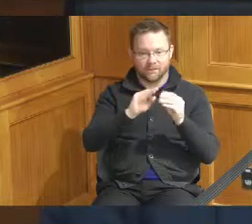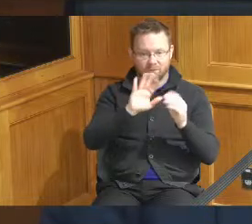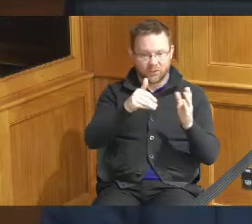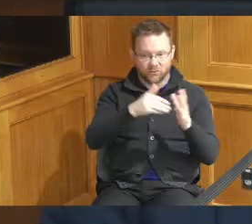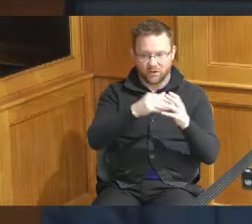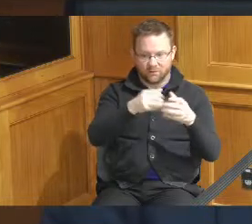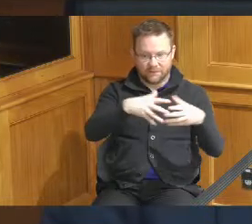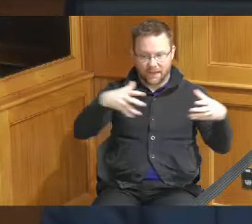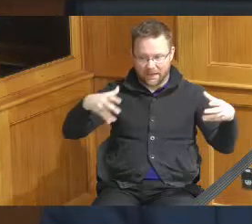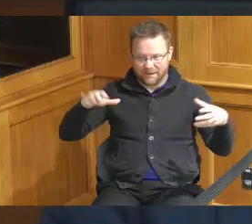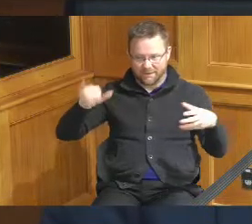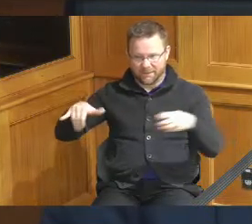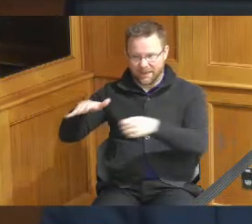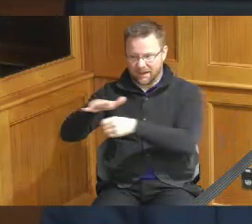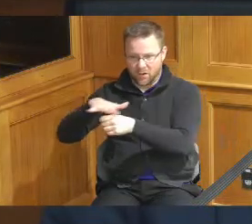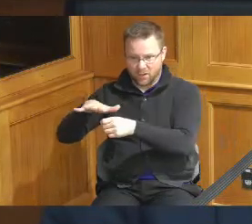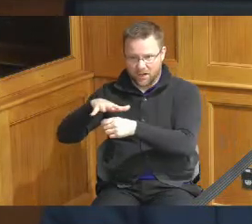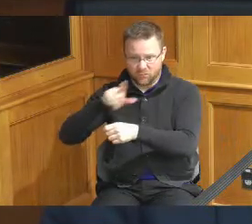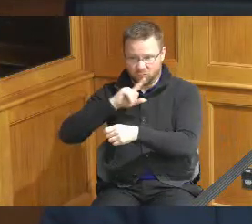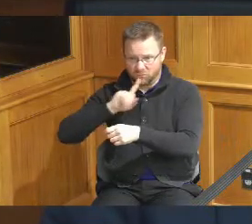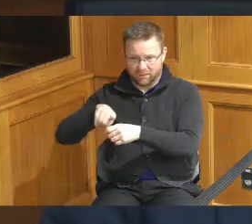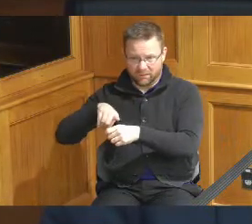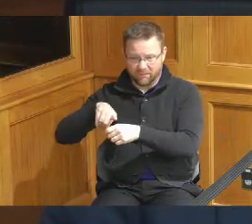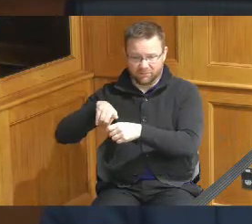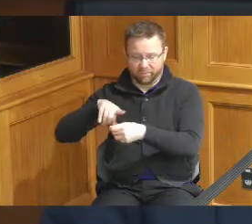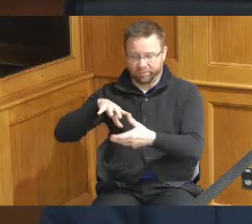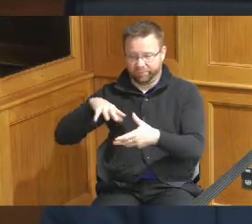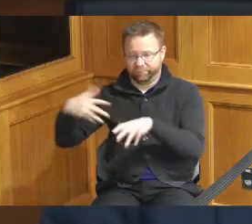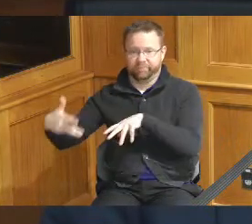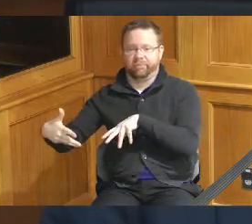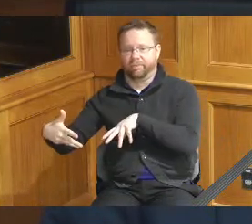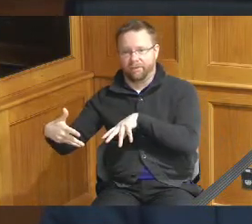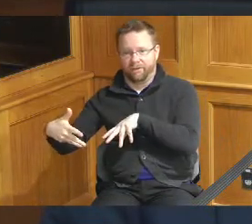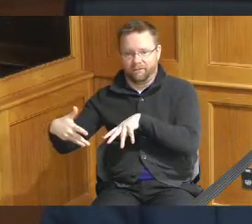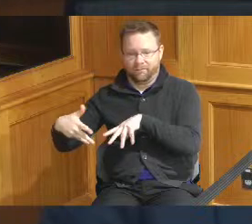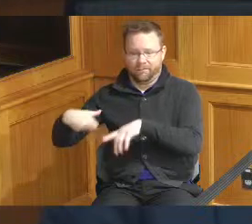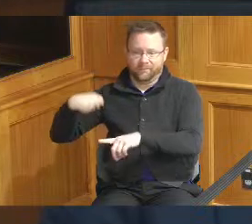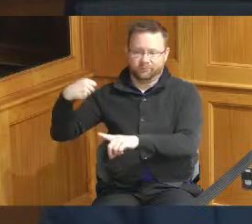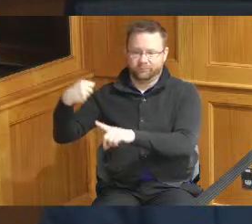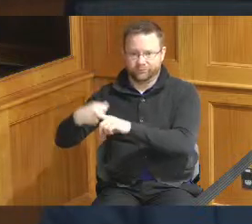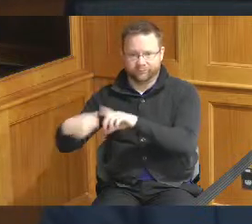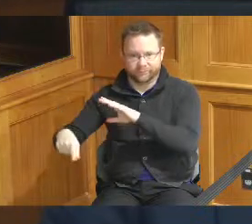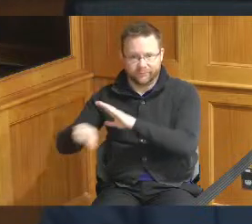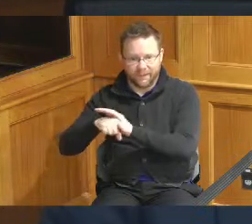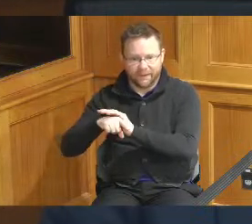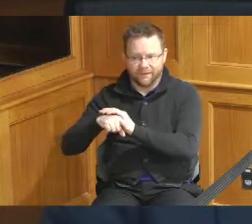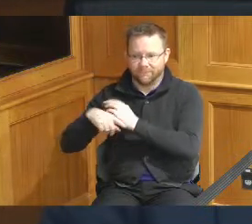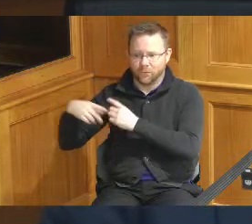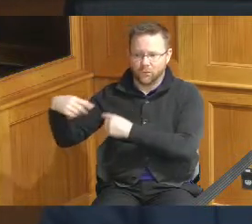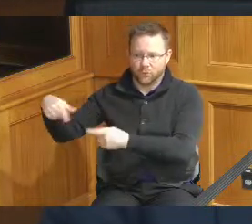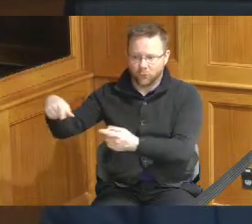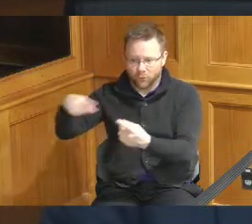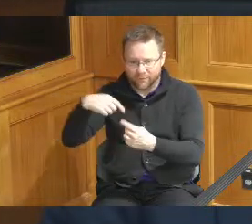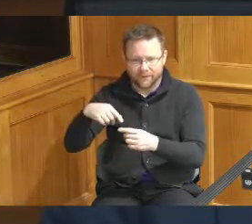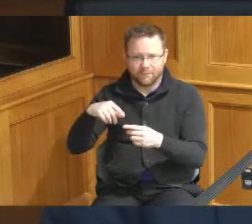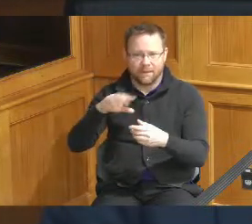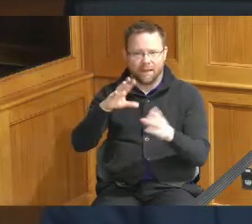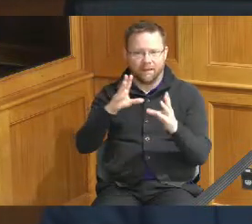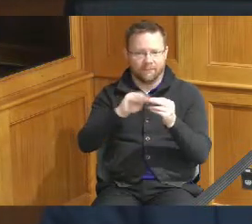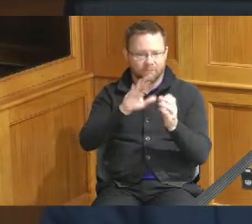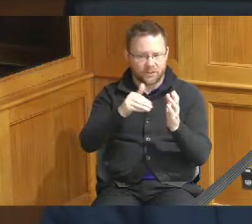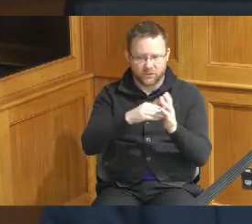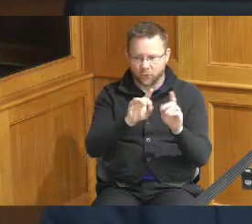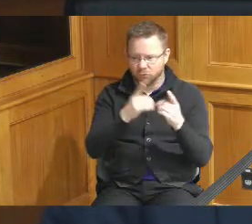center. It was a drag on the tourism industry here in Cincinnati and in the district itself. And so the